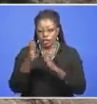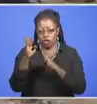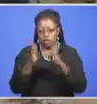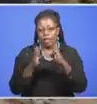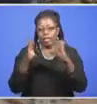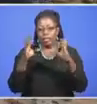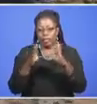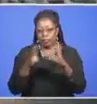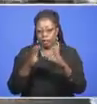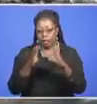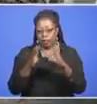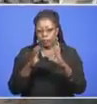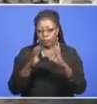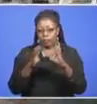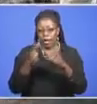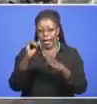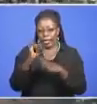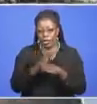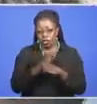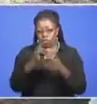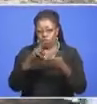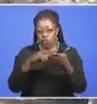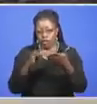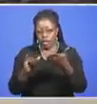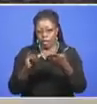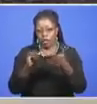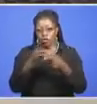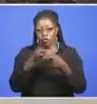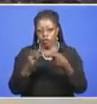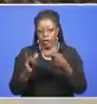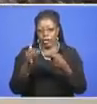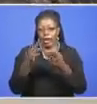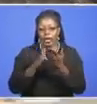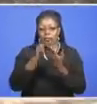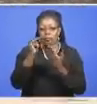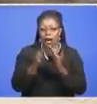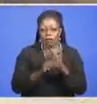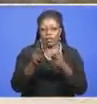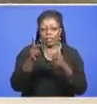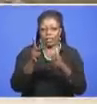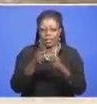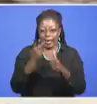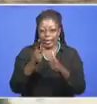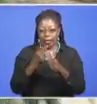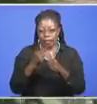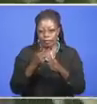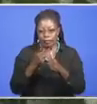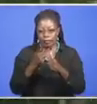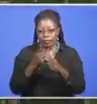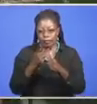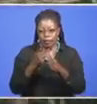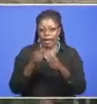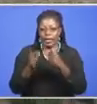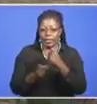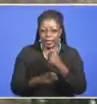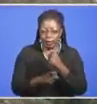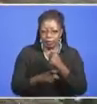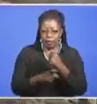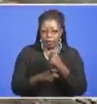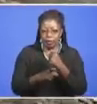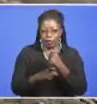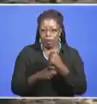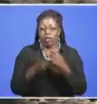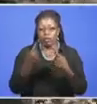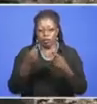certificate and an instrument rating in March 2014, also on his second attempt, with the English Proficient Airplane